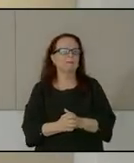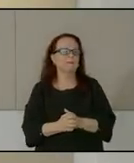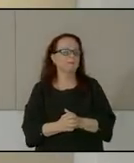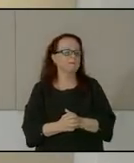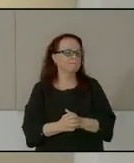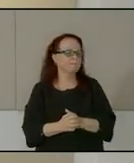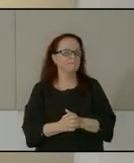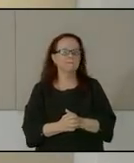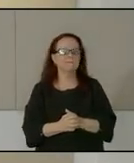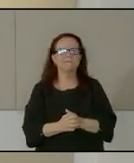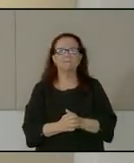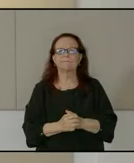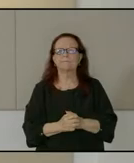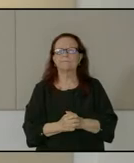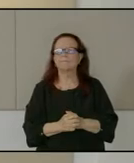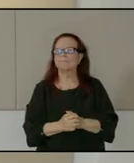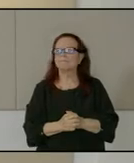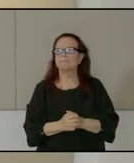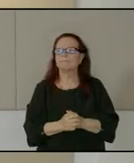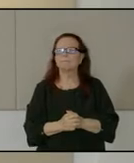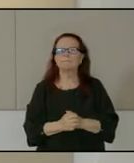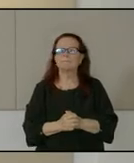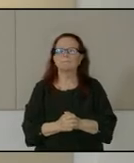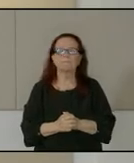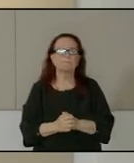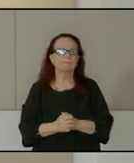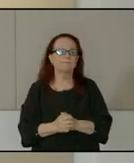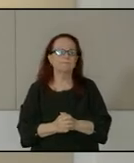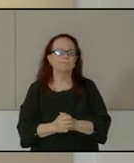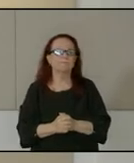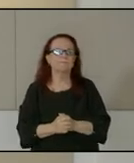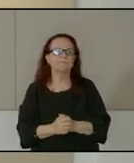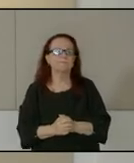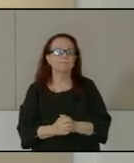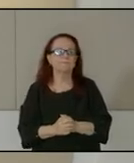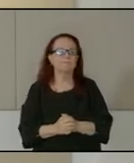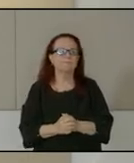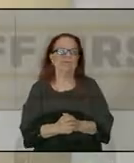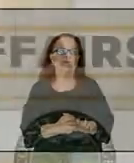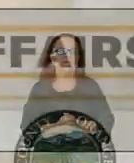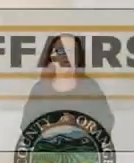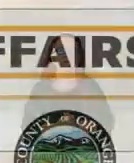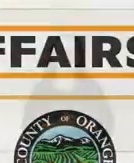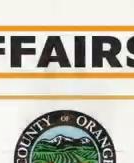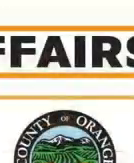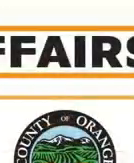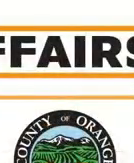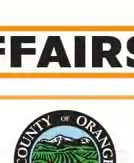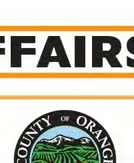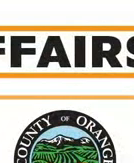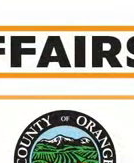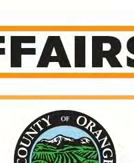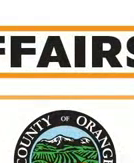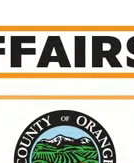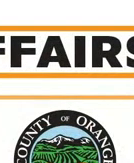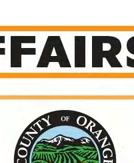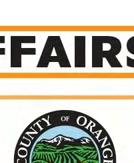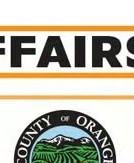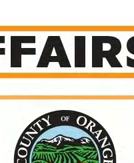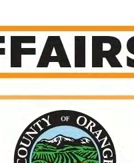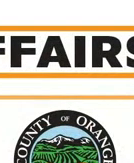Again, if there's members of the media that like to do some one-on-one interviews, we're going to have the Spanish outlets that are going to be over on the left-hand side over here.